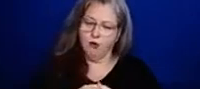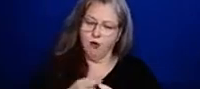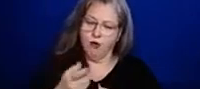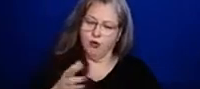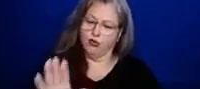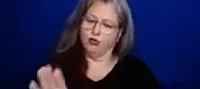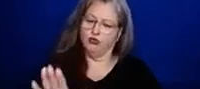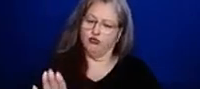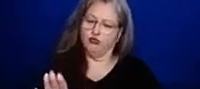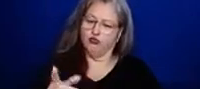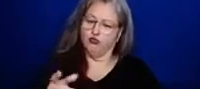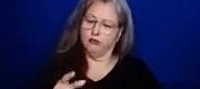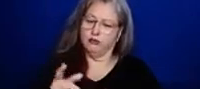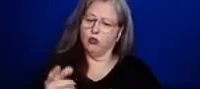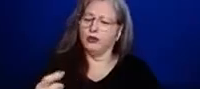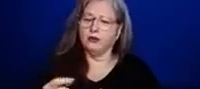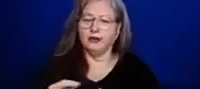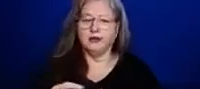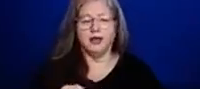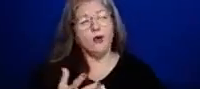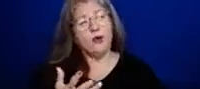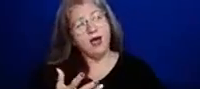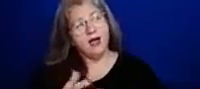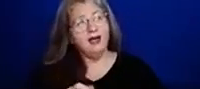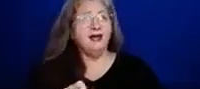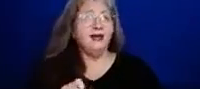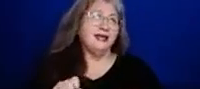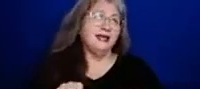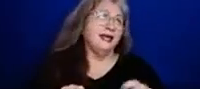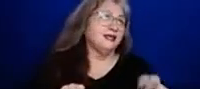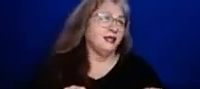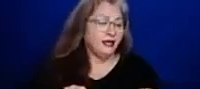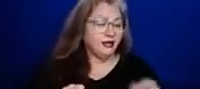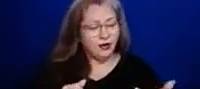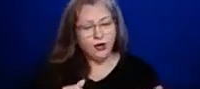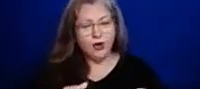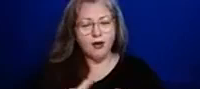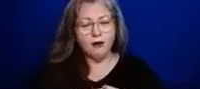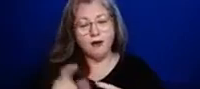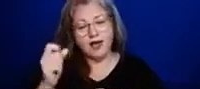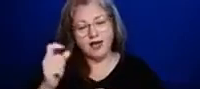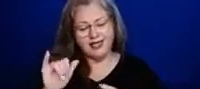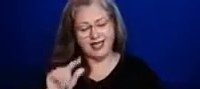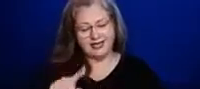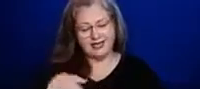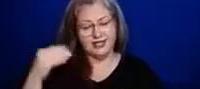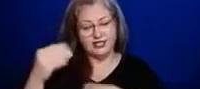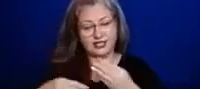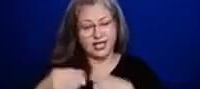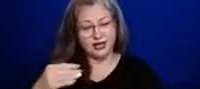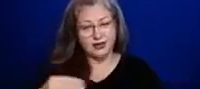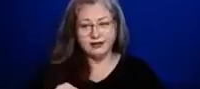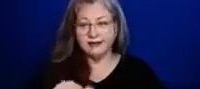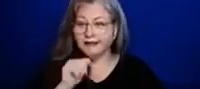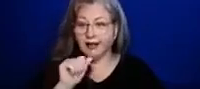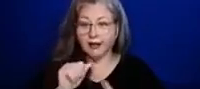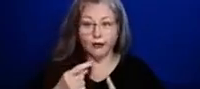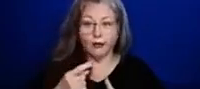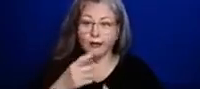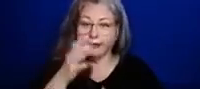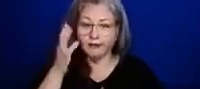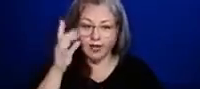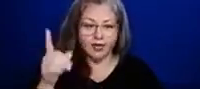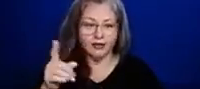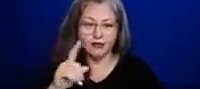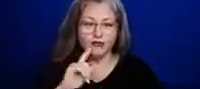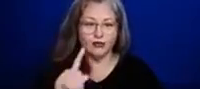were doing. Like, well, yes and no. The thing is that it was a generation. It was not only my parents, but it